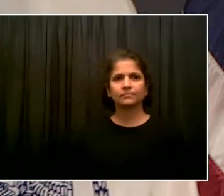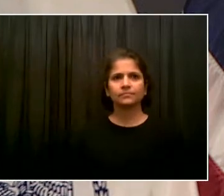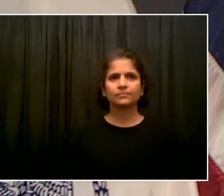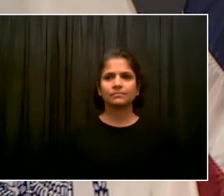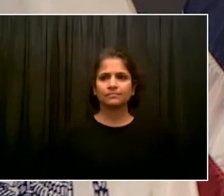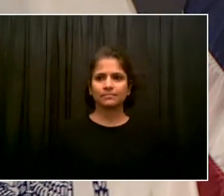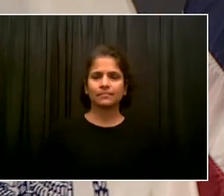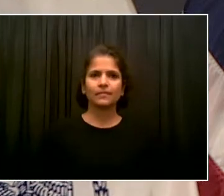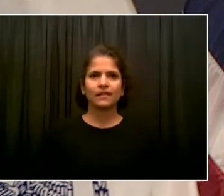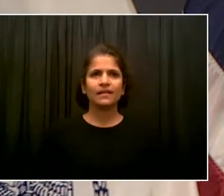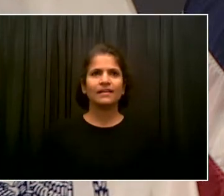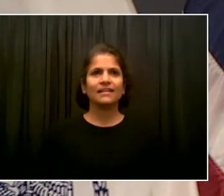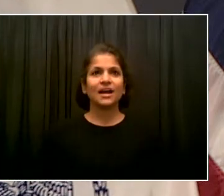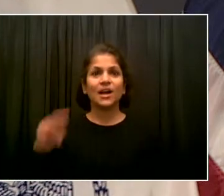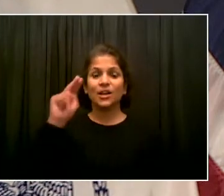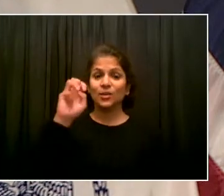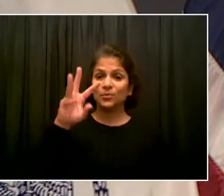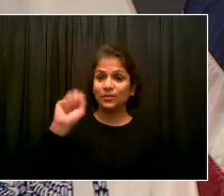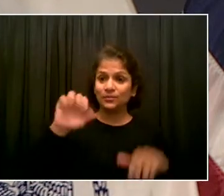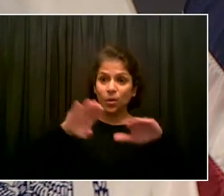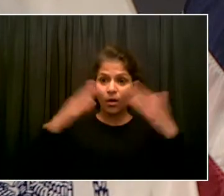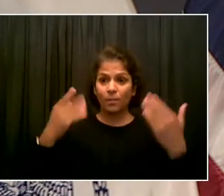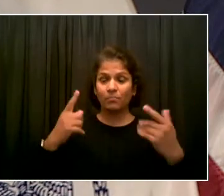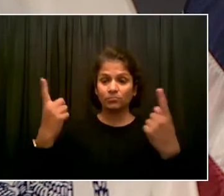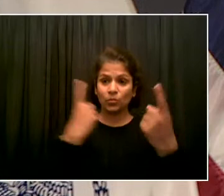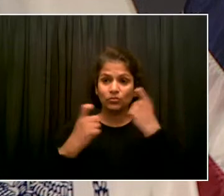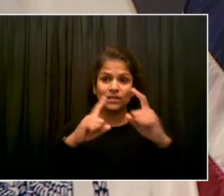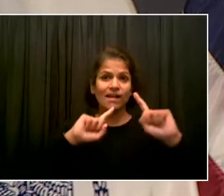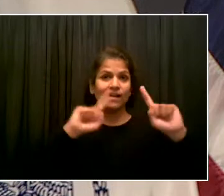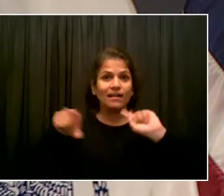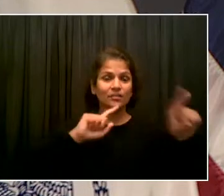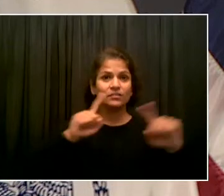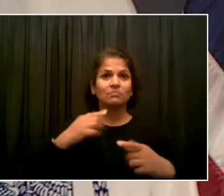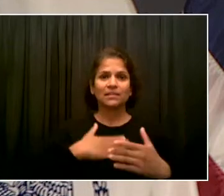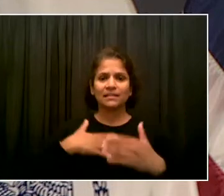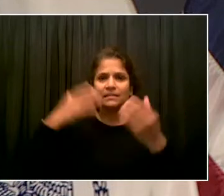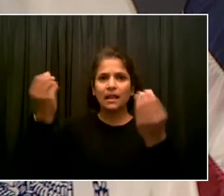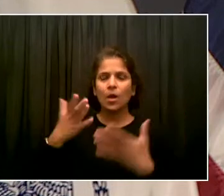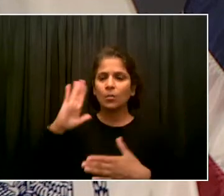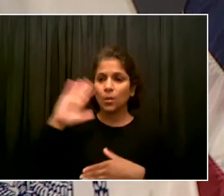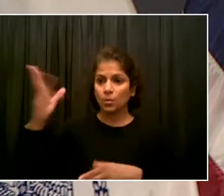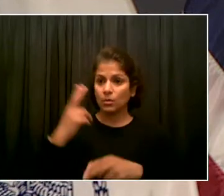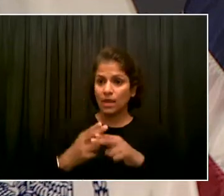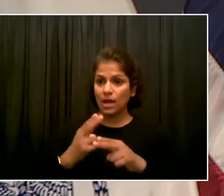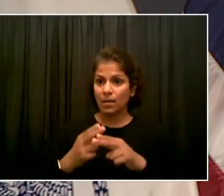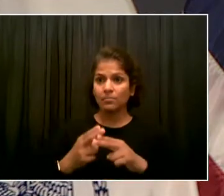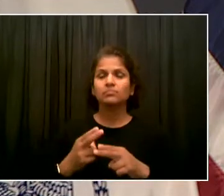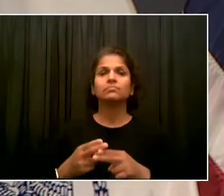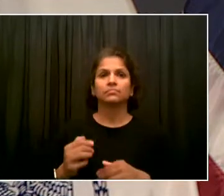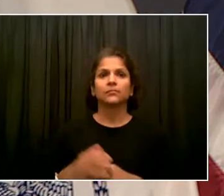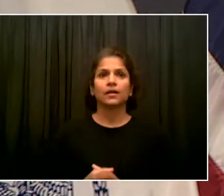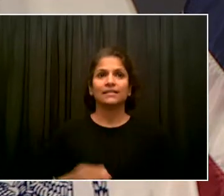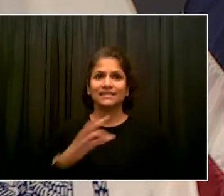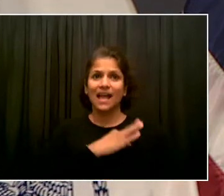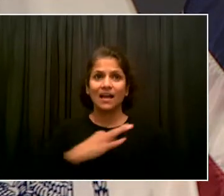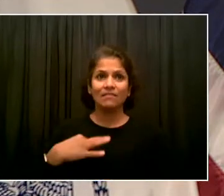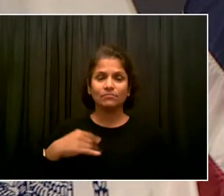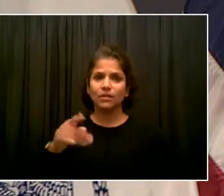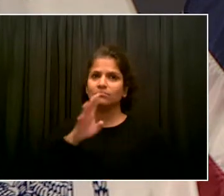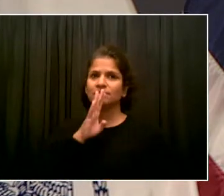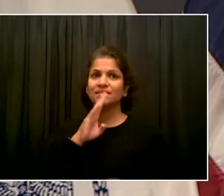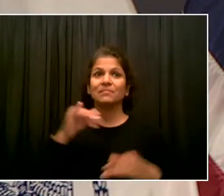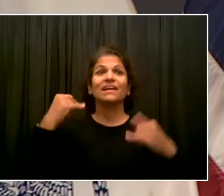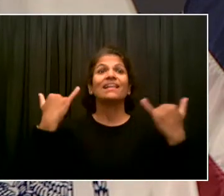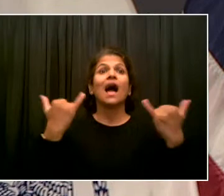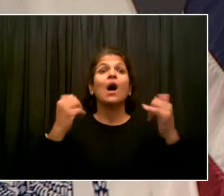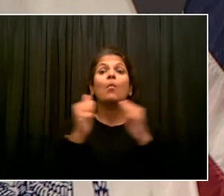media. Please let me know the name and outlet of each journalist. Good morning. We will now begin our Q&A. As